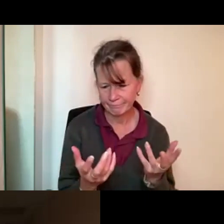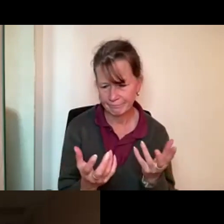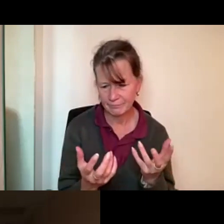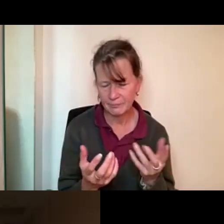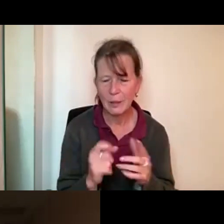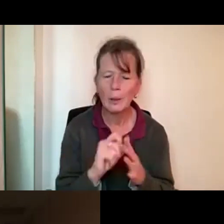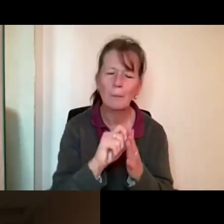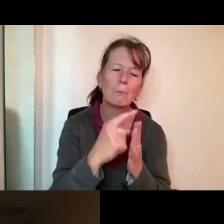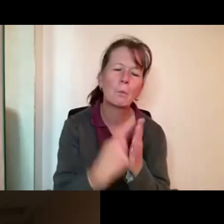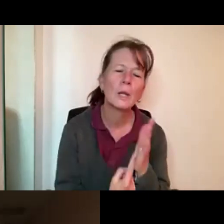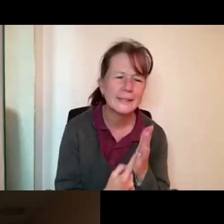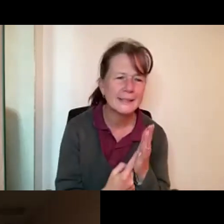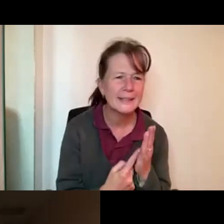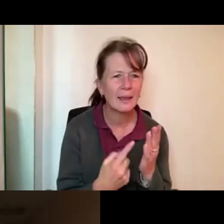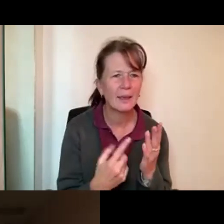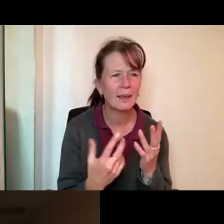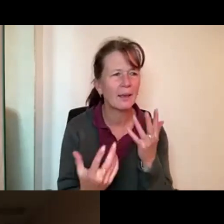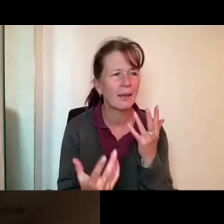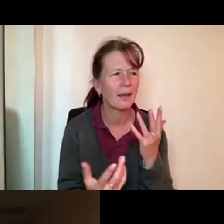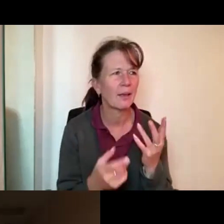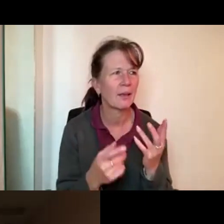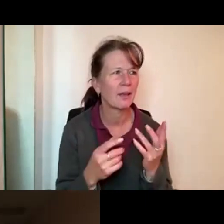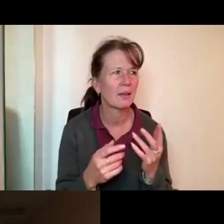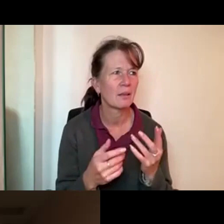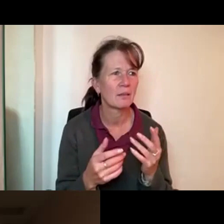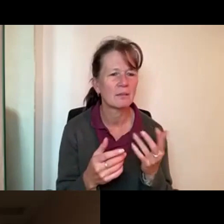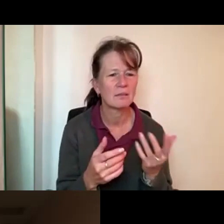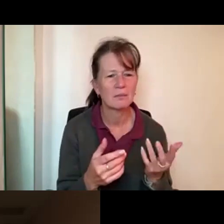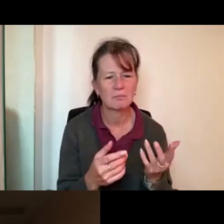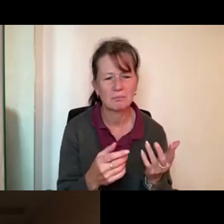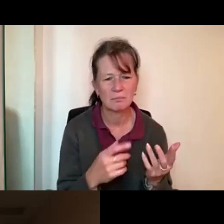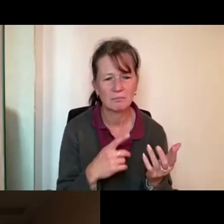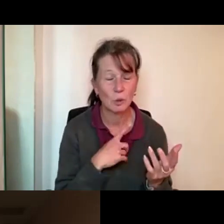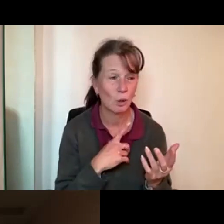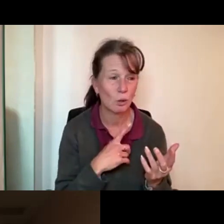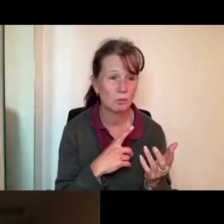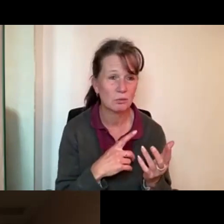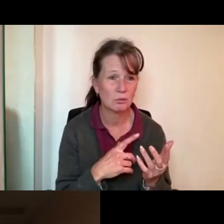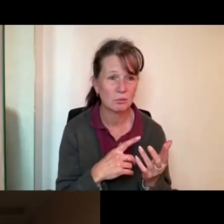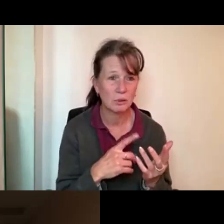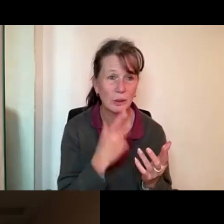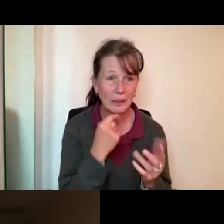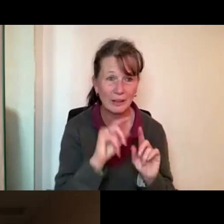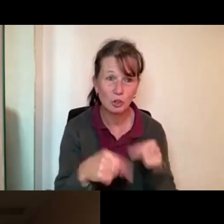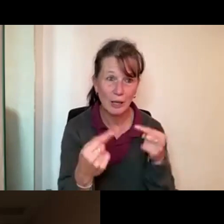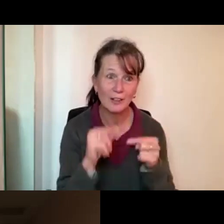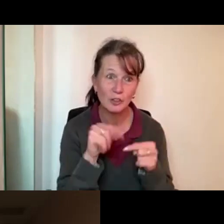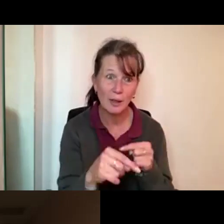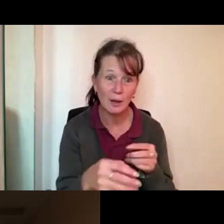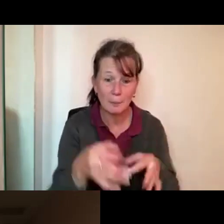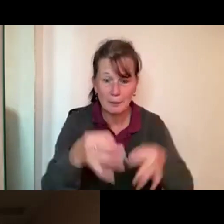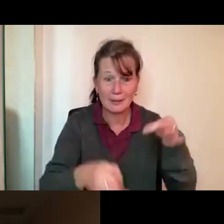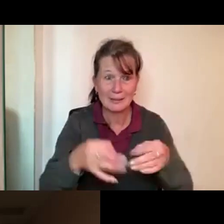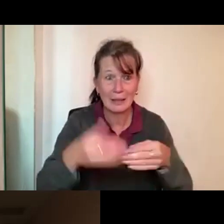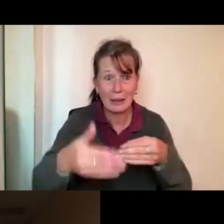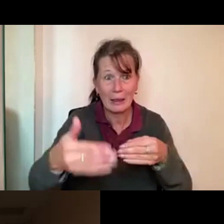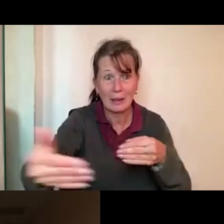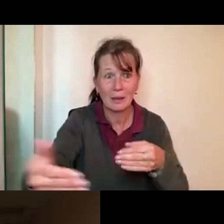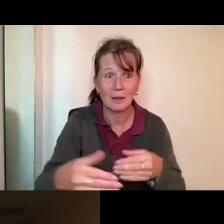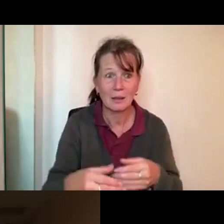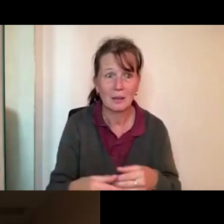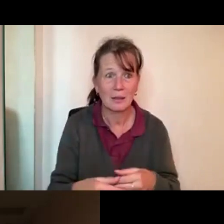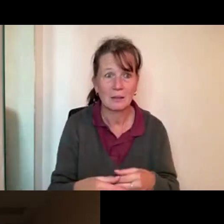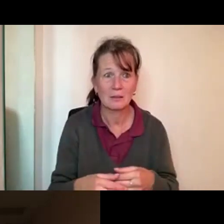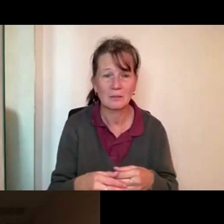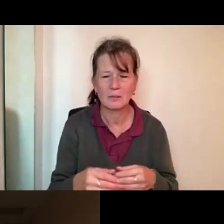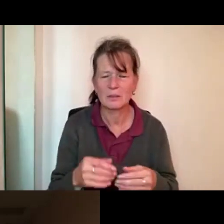policy consensus that, after all, is likely to be challenged politically in the coming years. I think probably